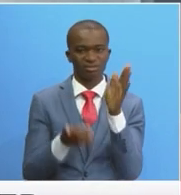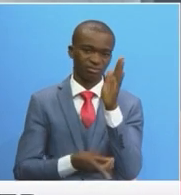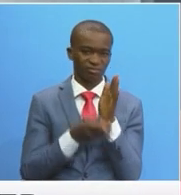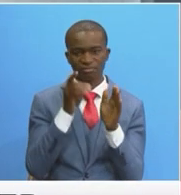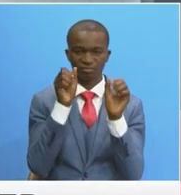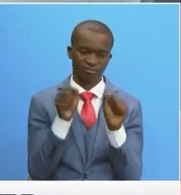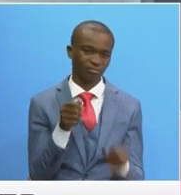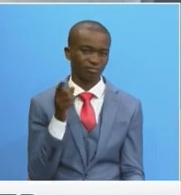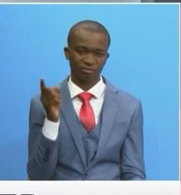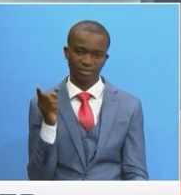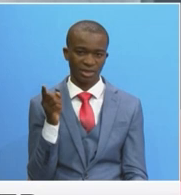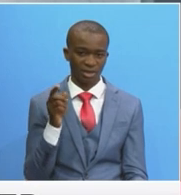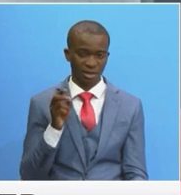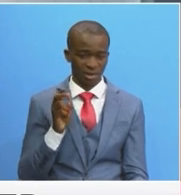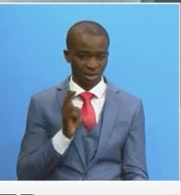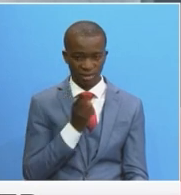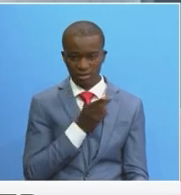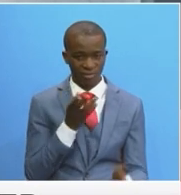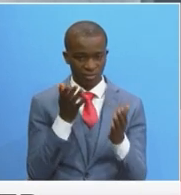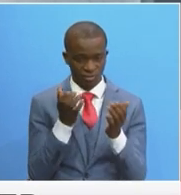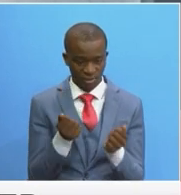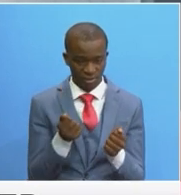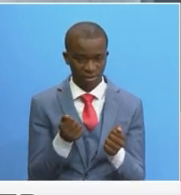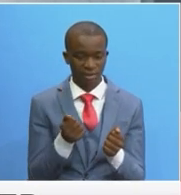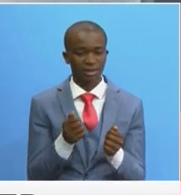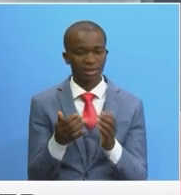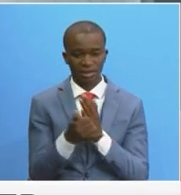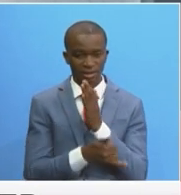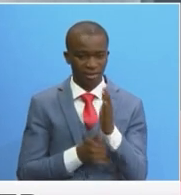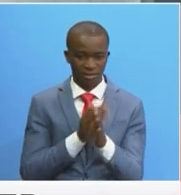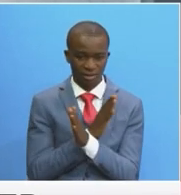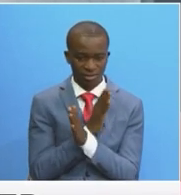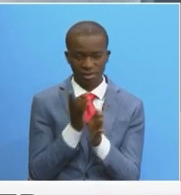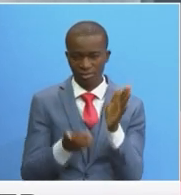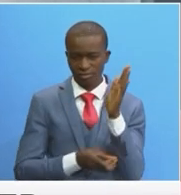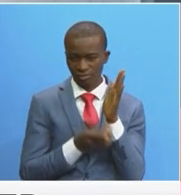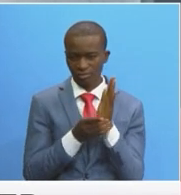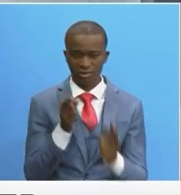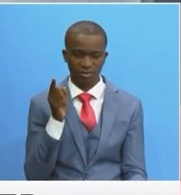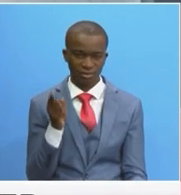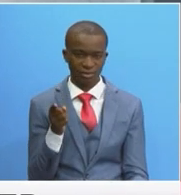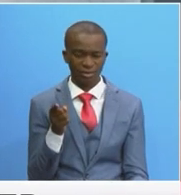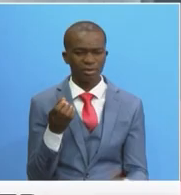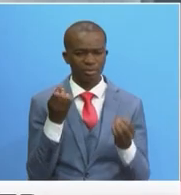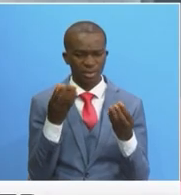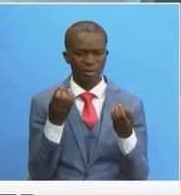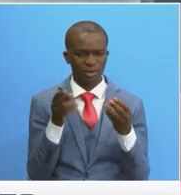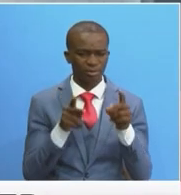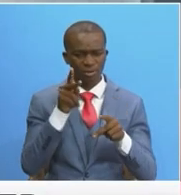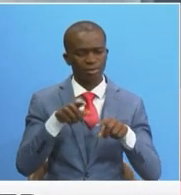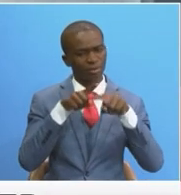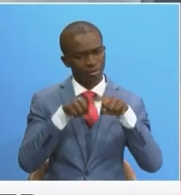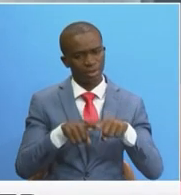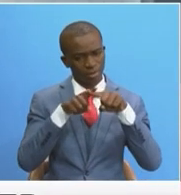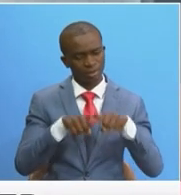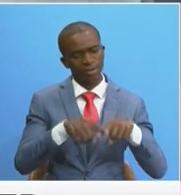We should develop. And you know, Zesco drives the wheels of the economy, because most of the people use the power. So I think that's what I